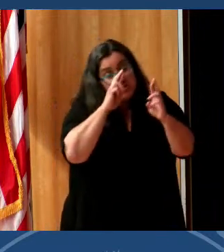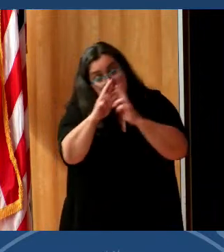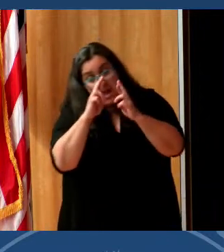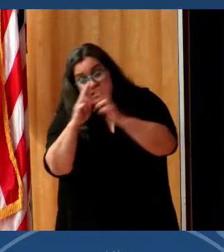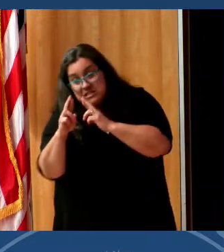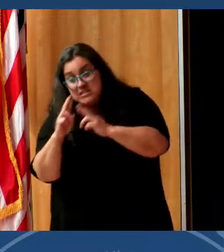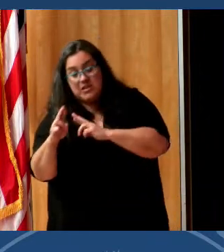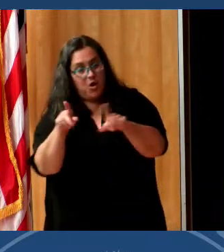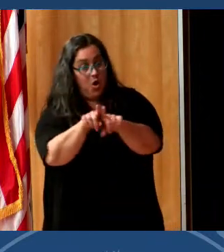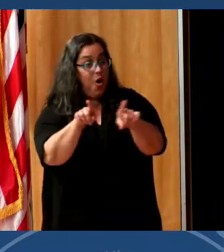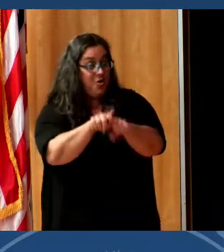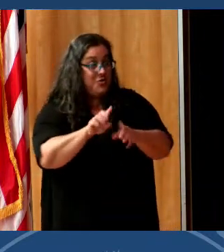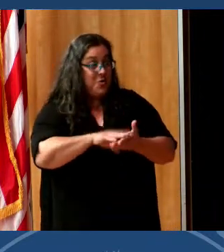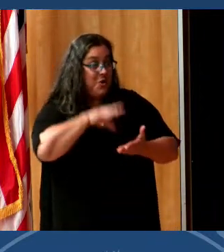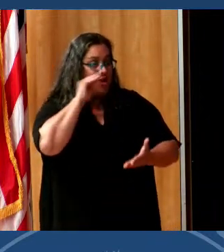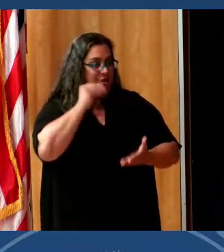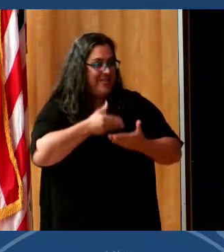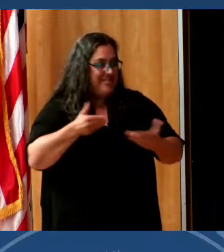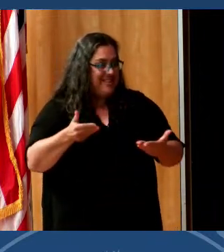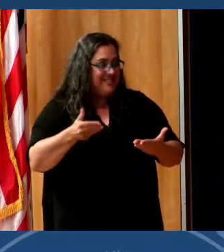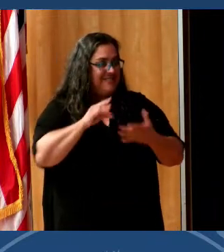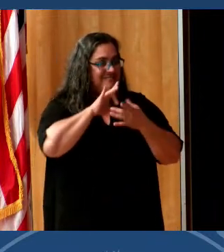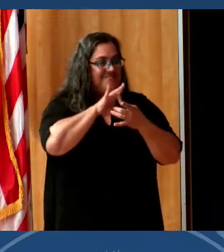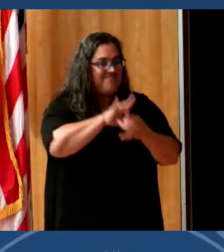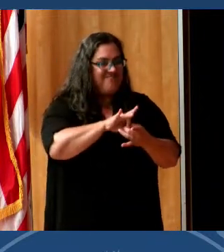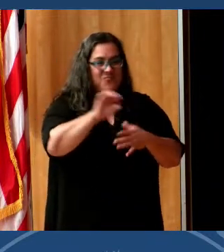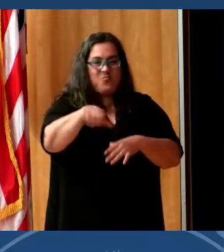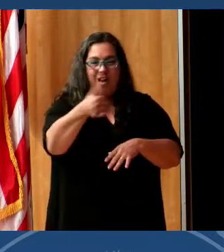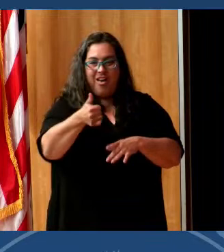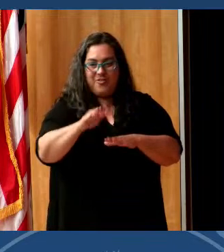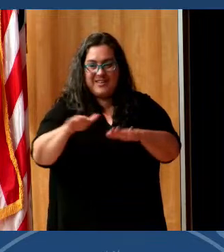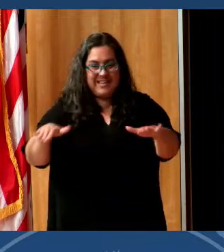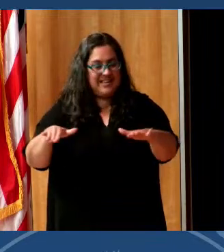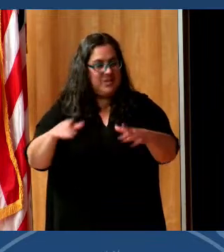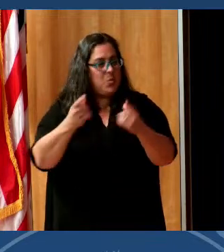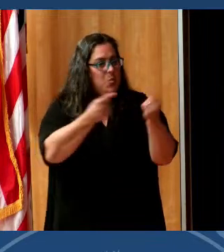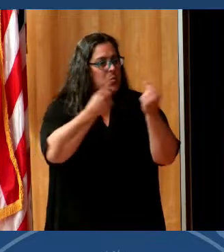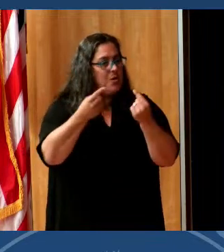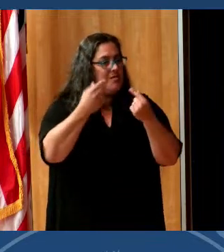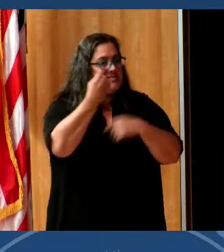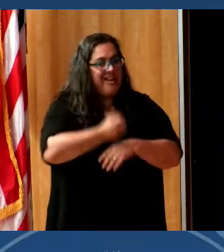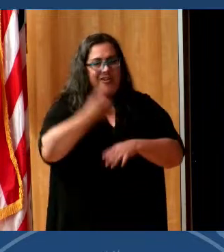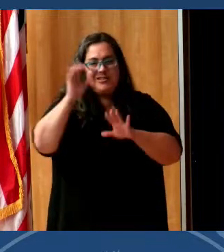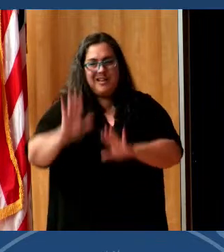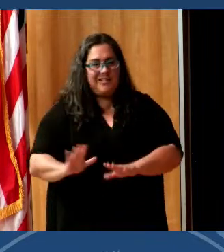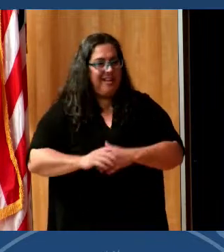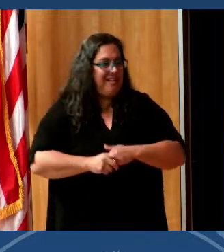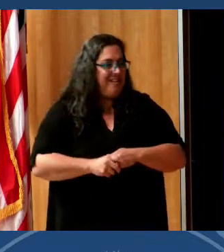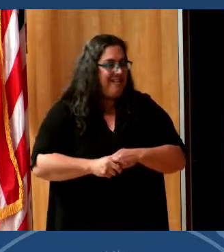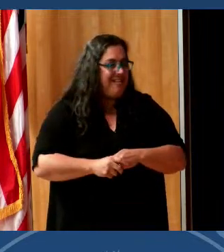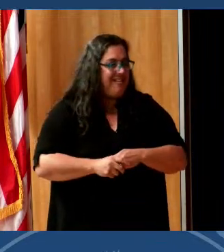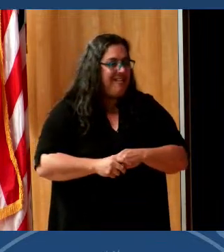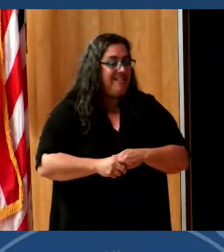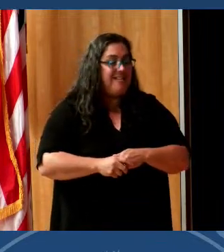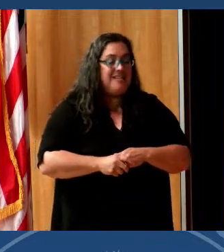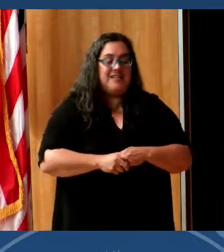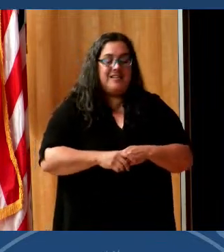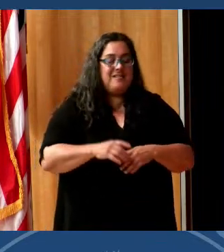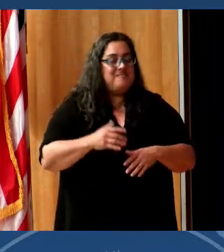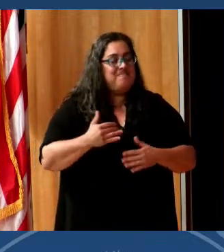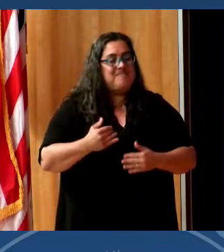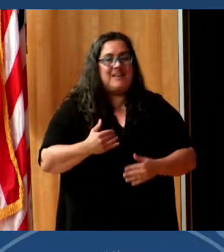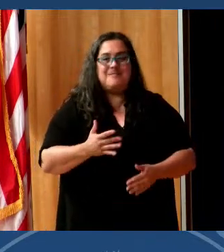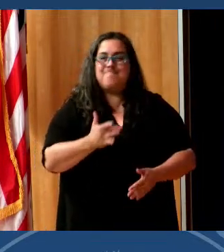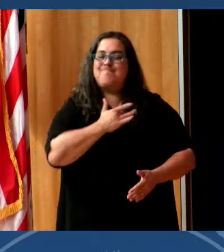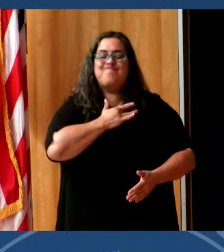and we even got to learn things about other kids and what they were doing over the weekend. I was touched by the time